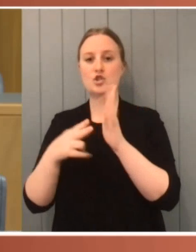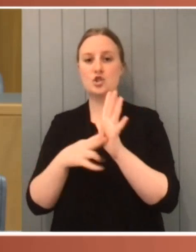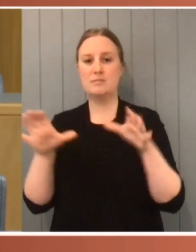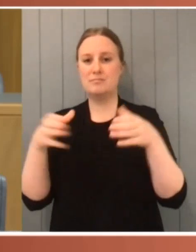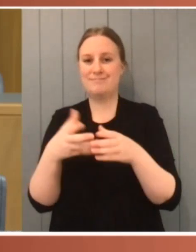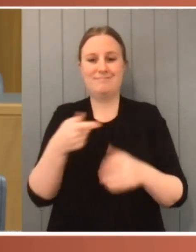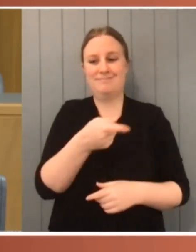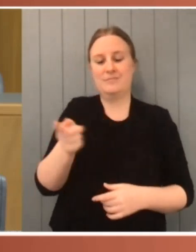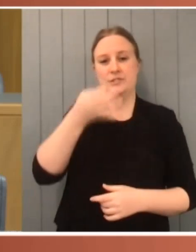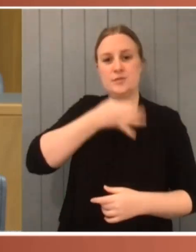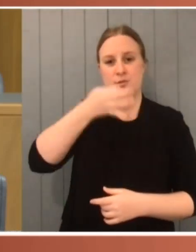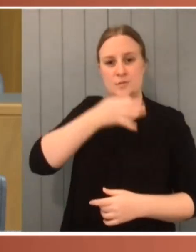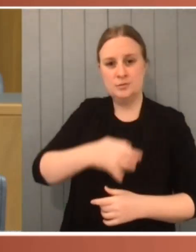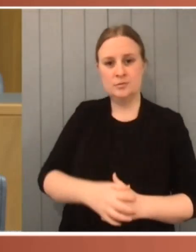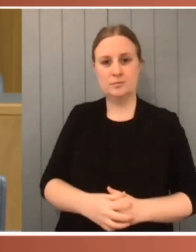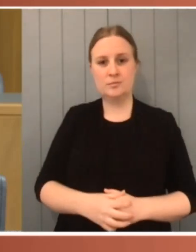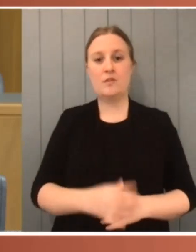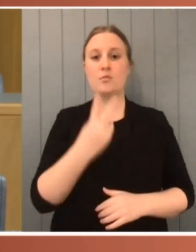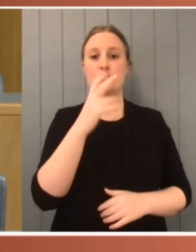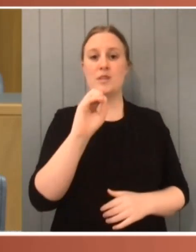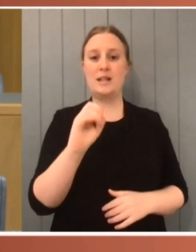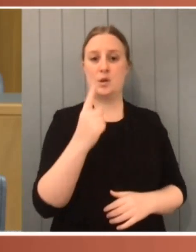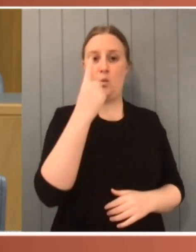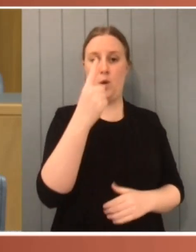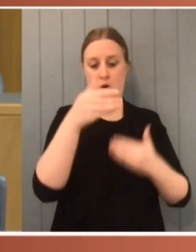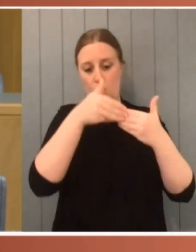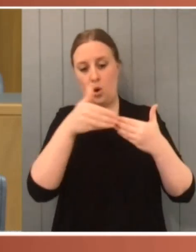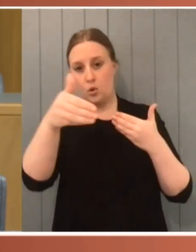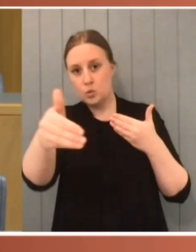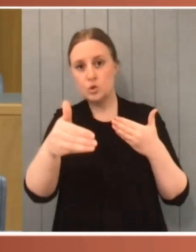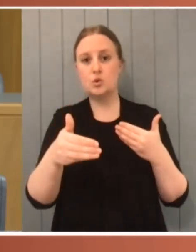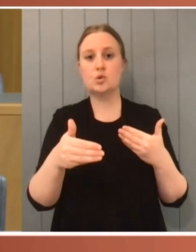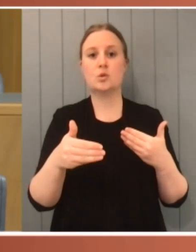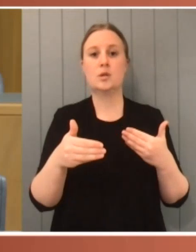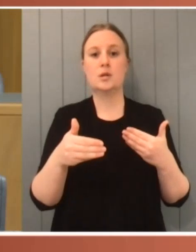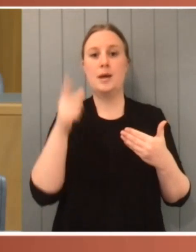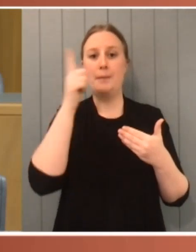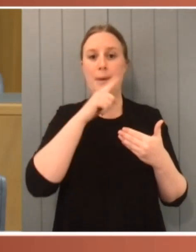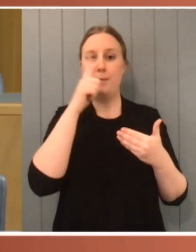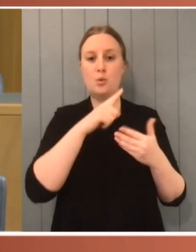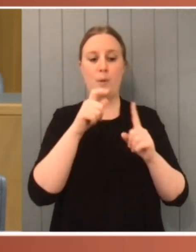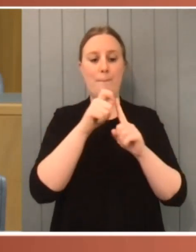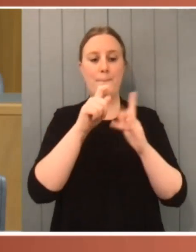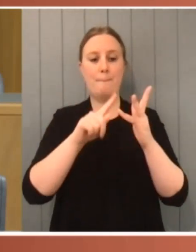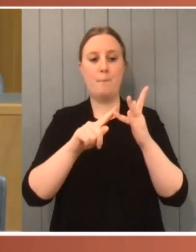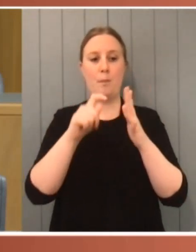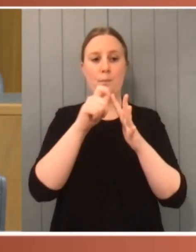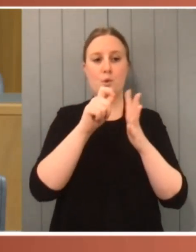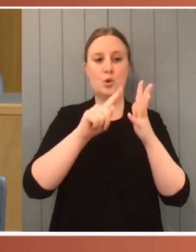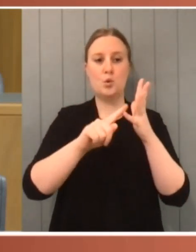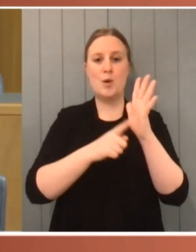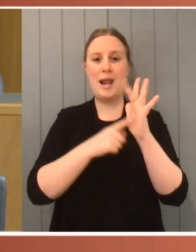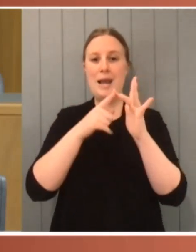from 2001 onwards, conservative populism has been smuggled into mainstream